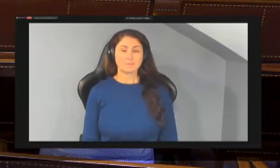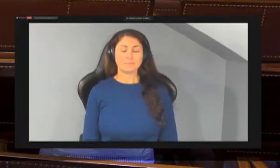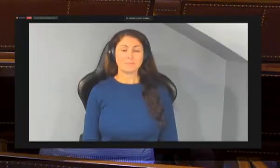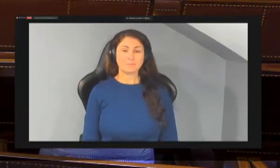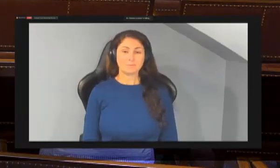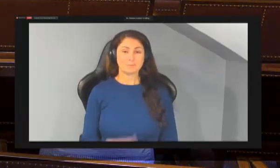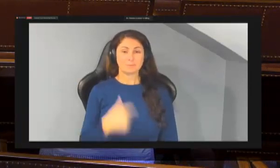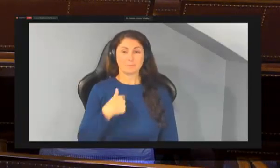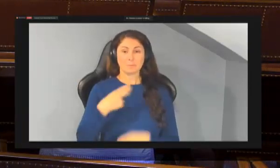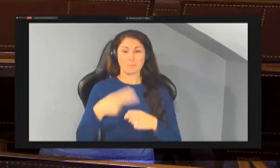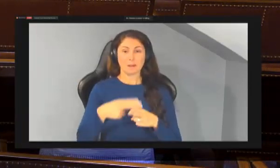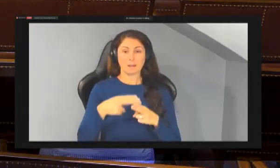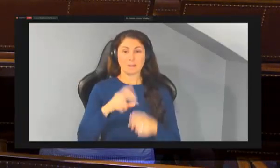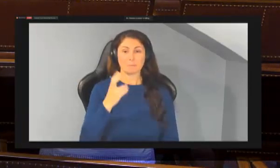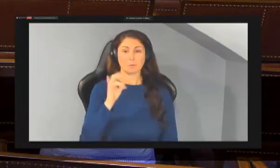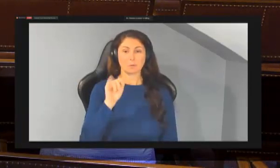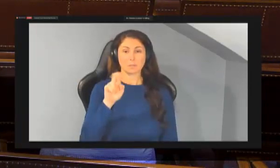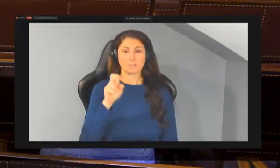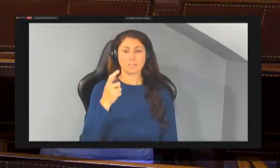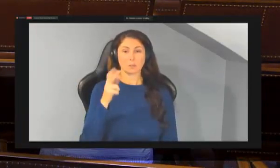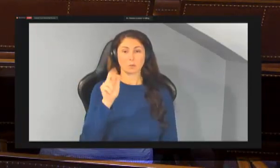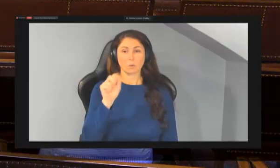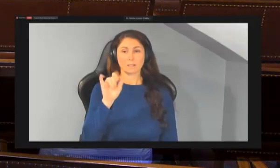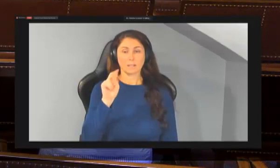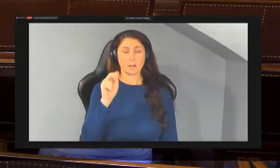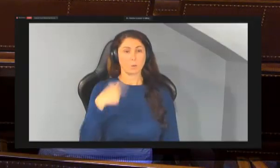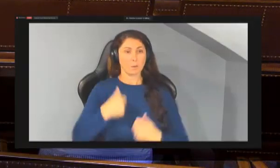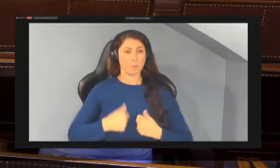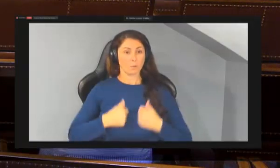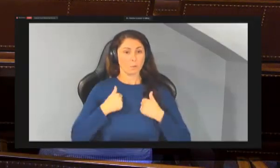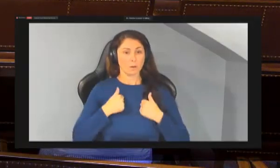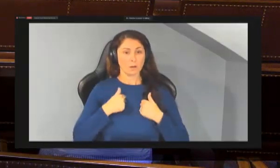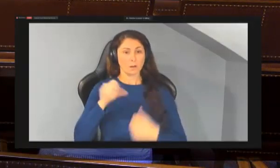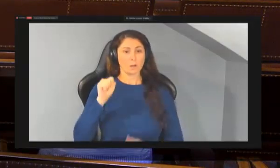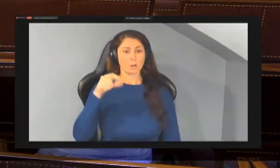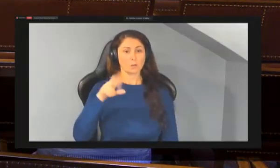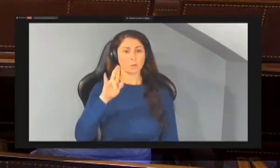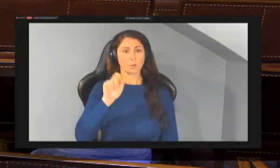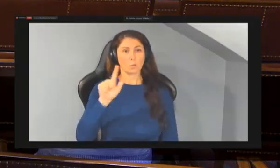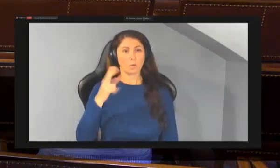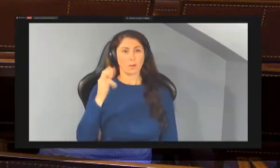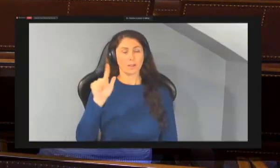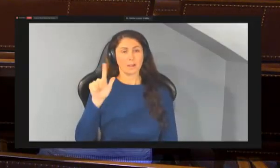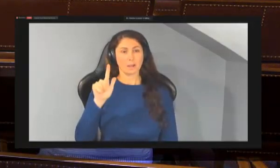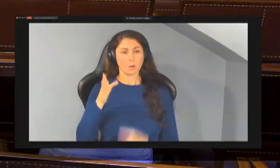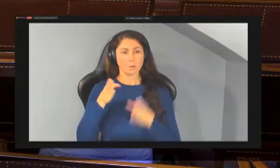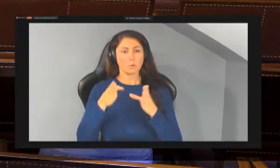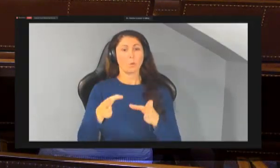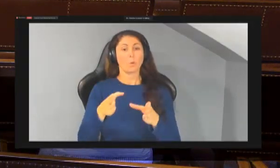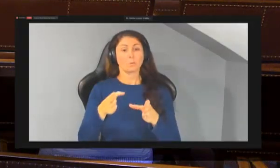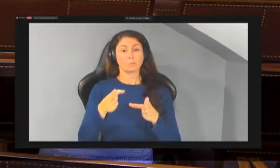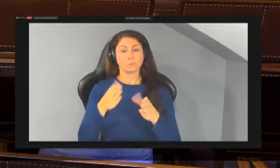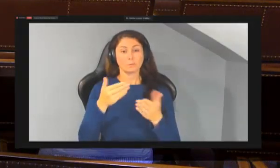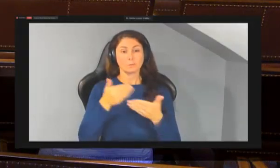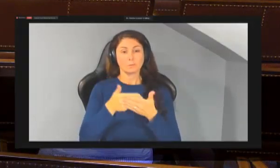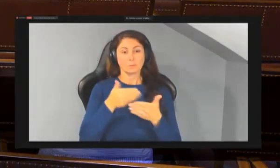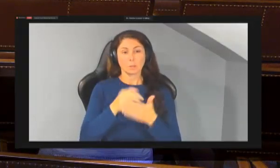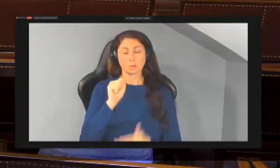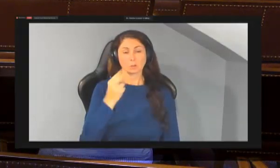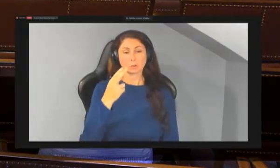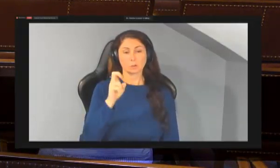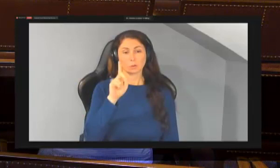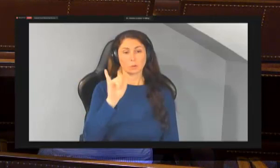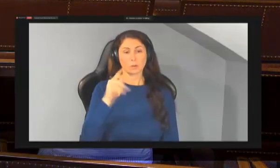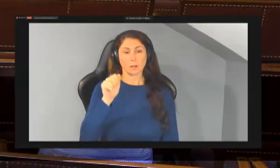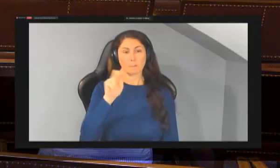My name is Christine Graziano. I'm a resident of Squirrel Hill North on a street close to Shenley Park, where we own an acre of land, half of which